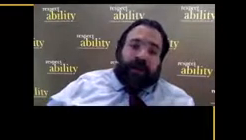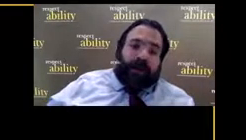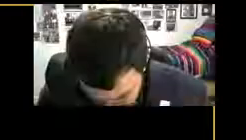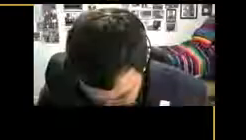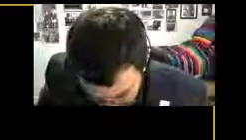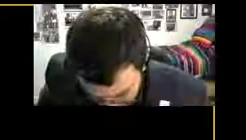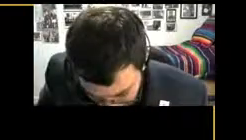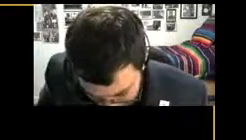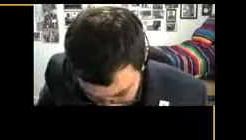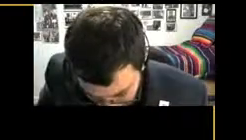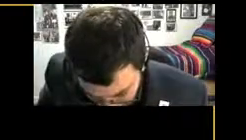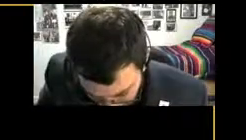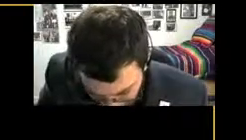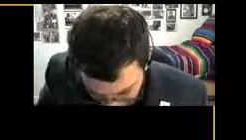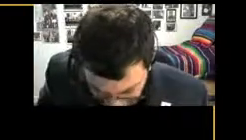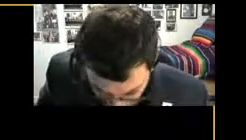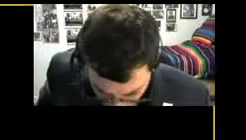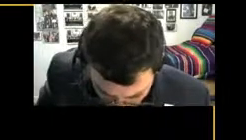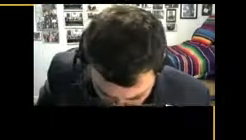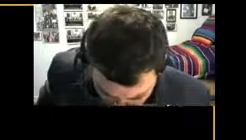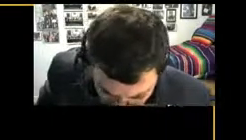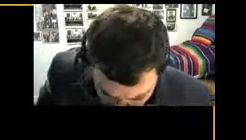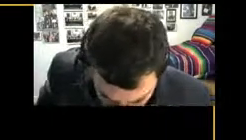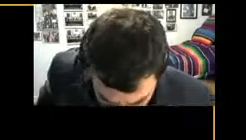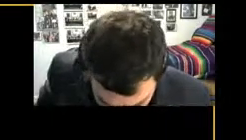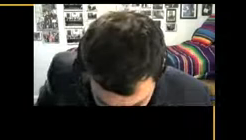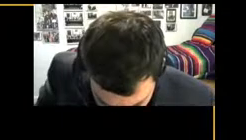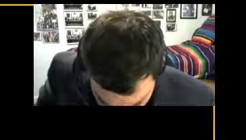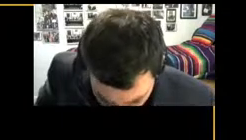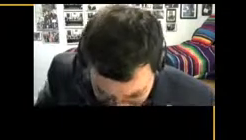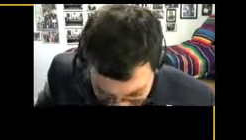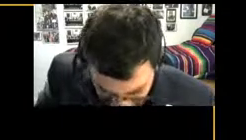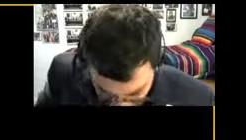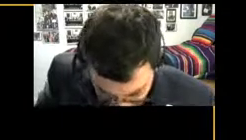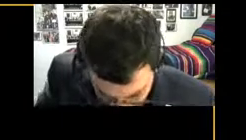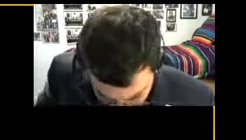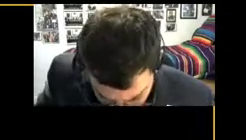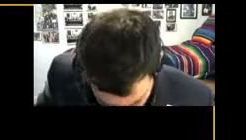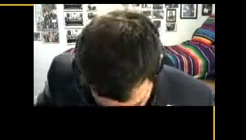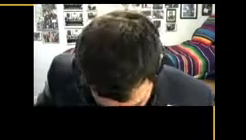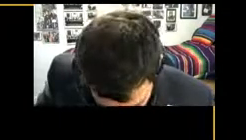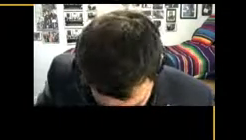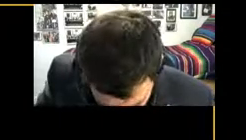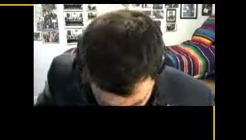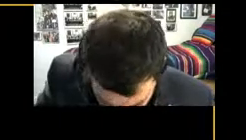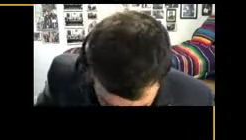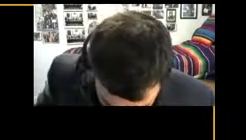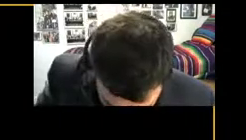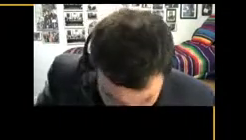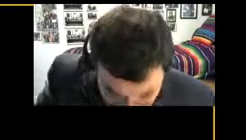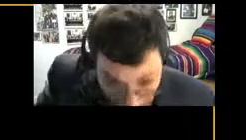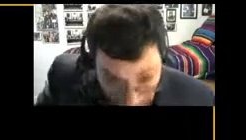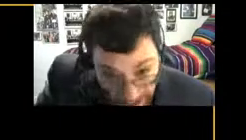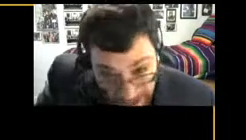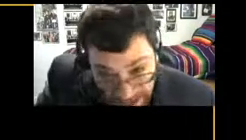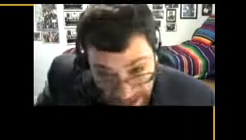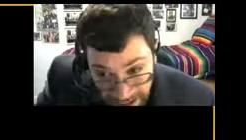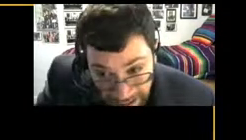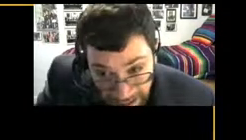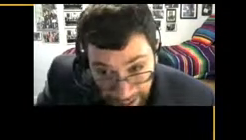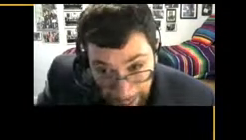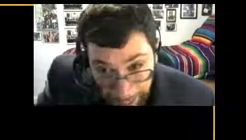With disability, it makes them confront their own mortality. But what I tell them is a couple